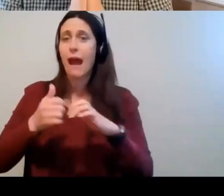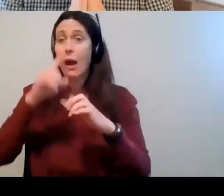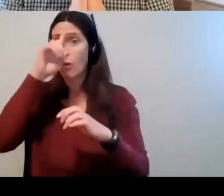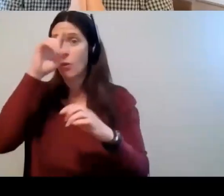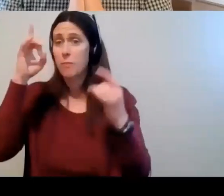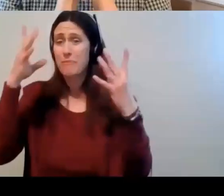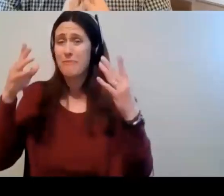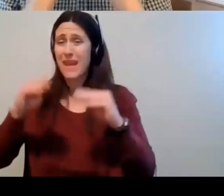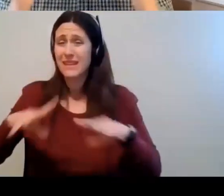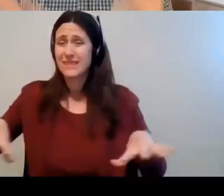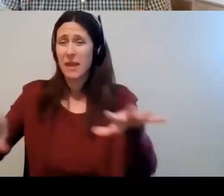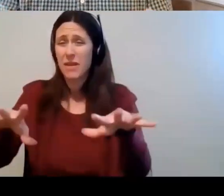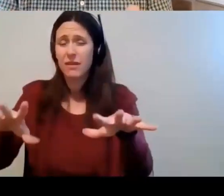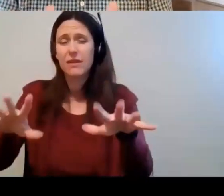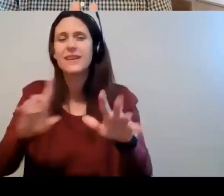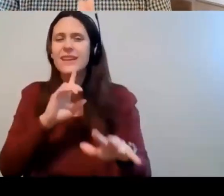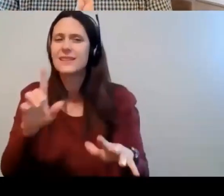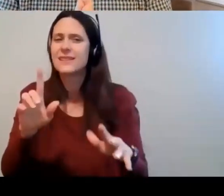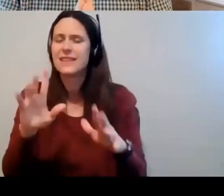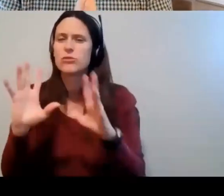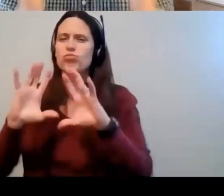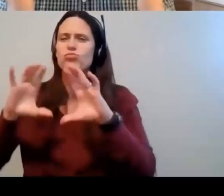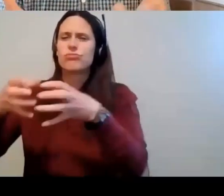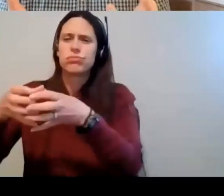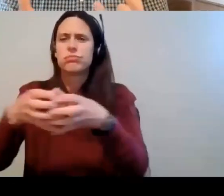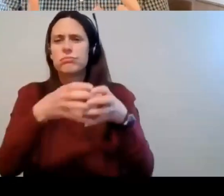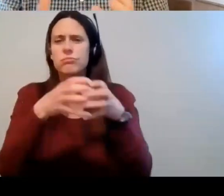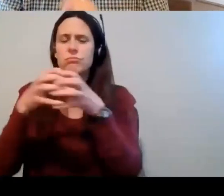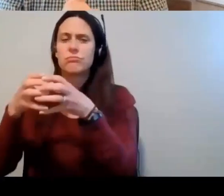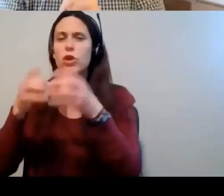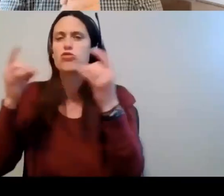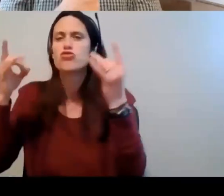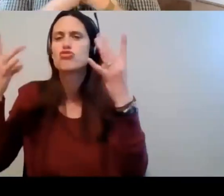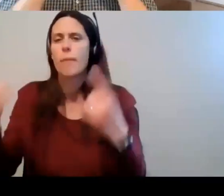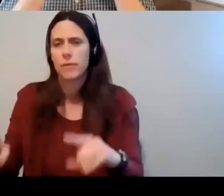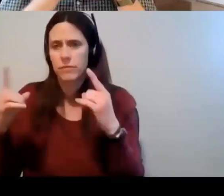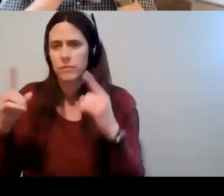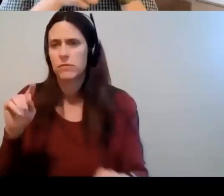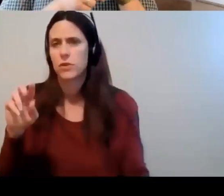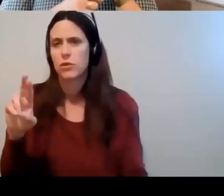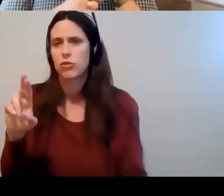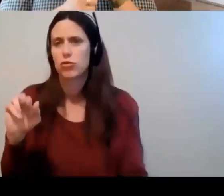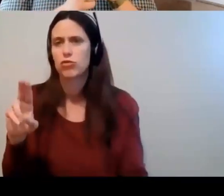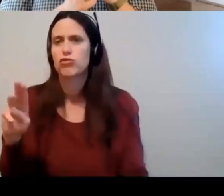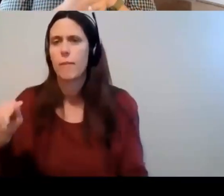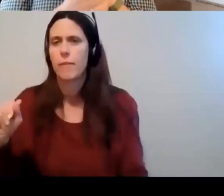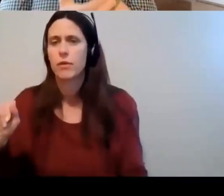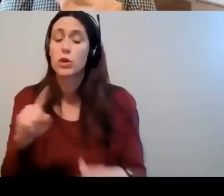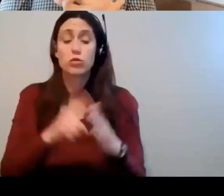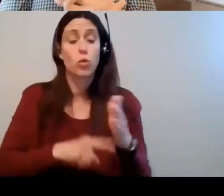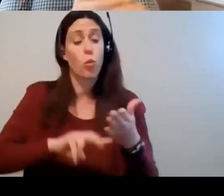collective trauma and what trauma really means. So the definition of an actual trauma, and then different ways that we can see